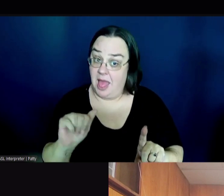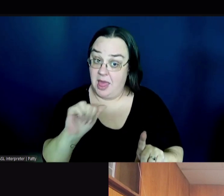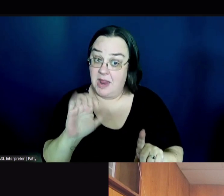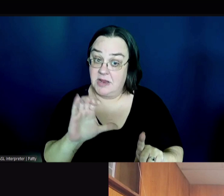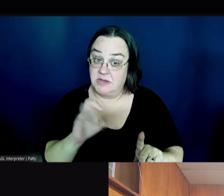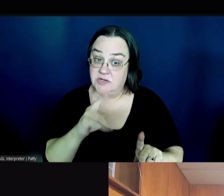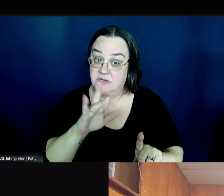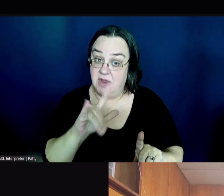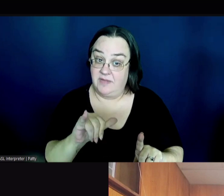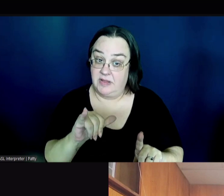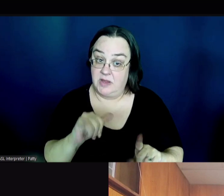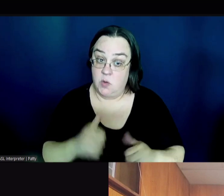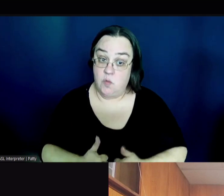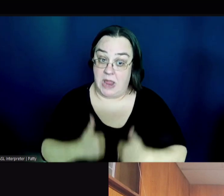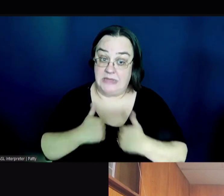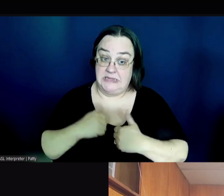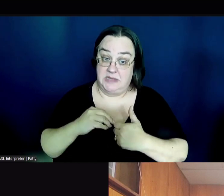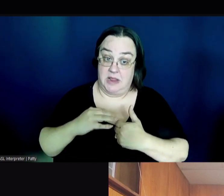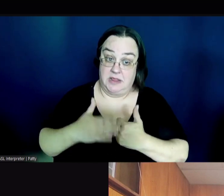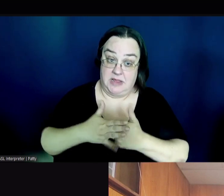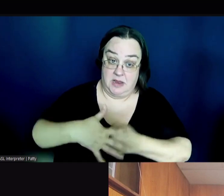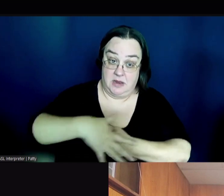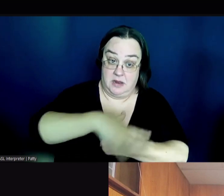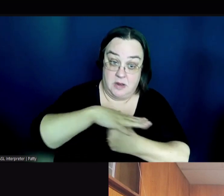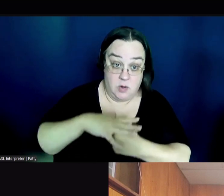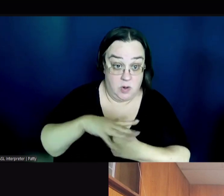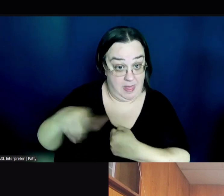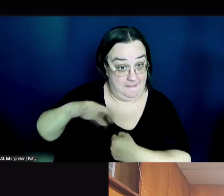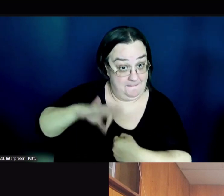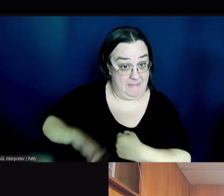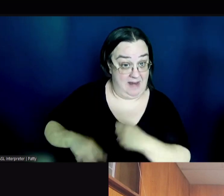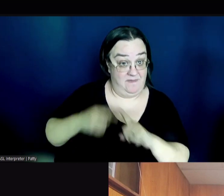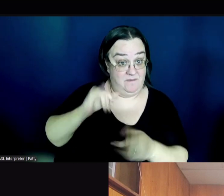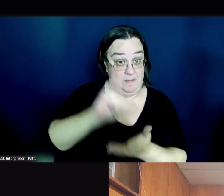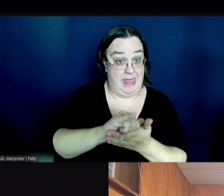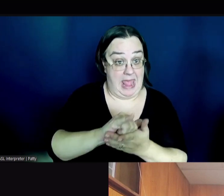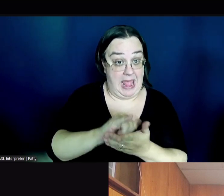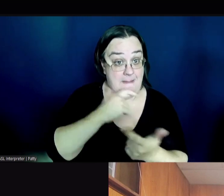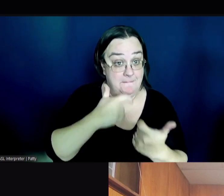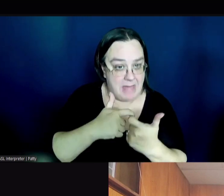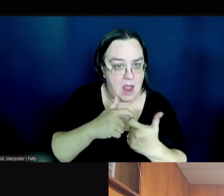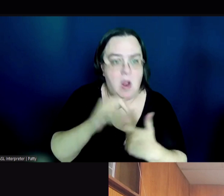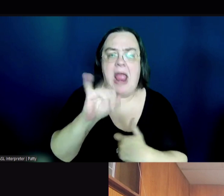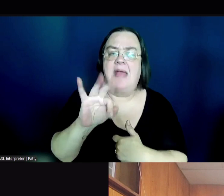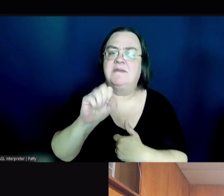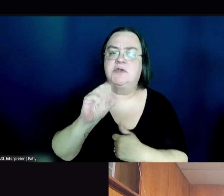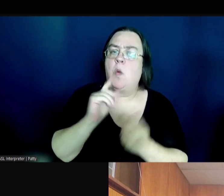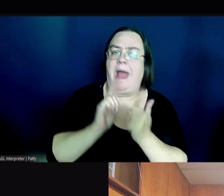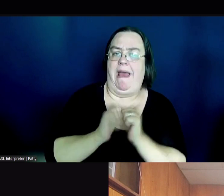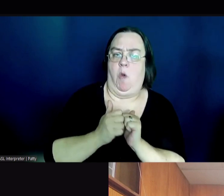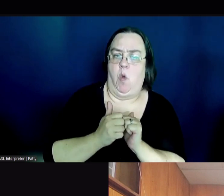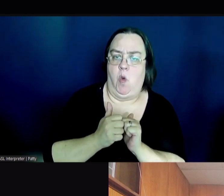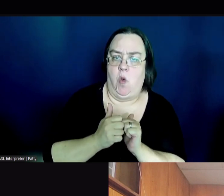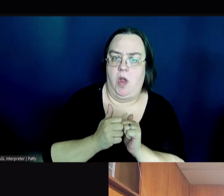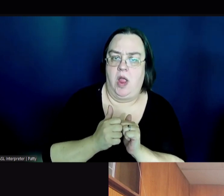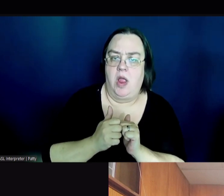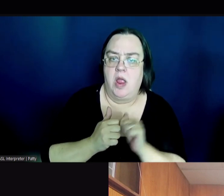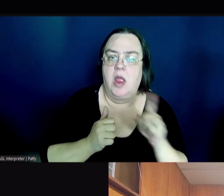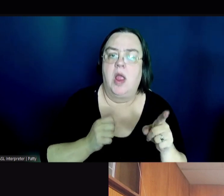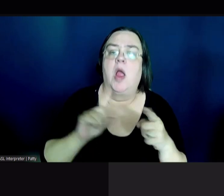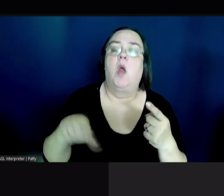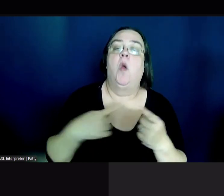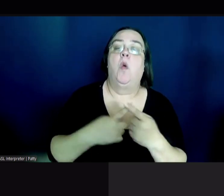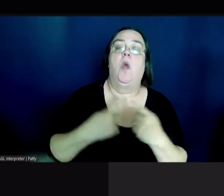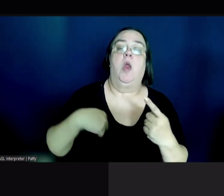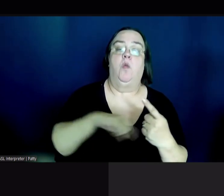any of the surrounding areas, do they benefit from that power? And if so, how is that happening? We are selling back into the